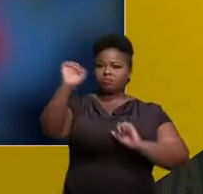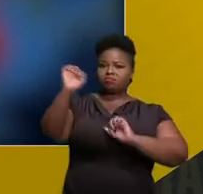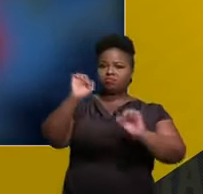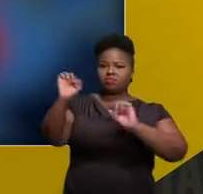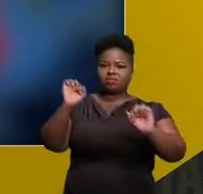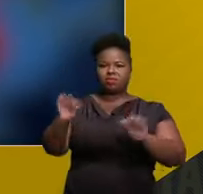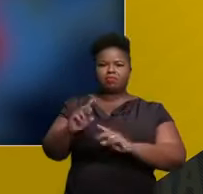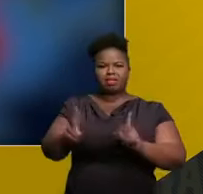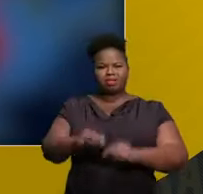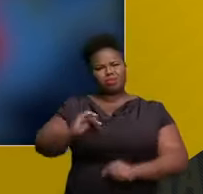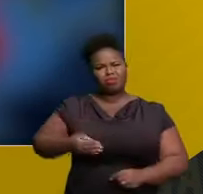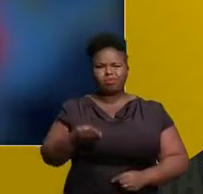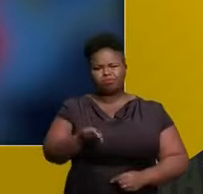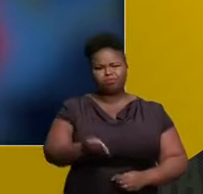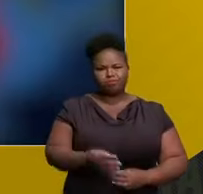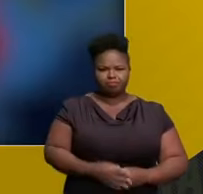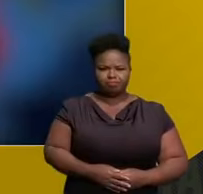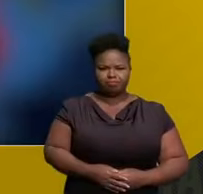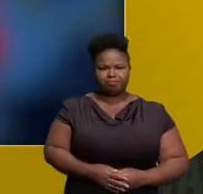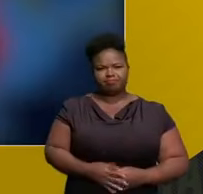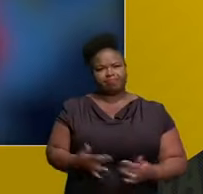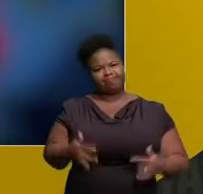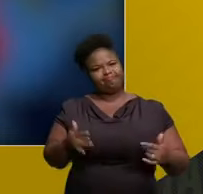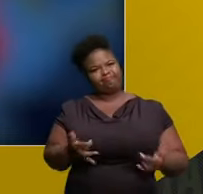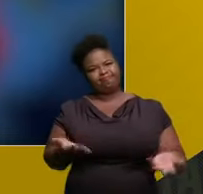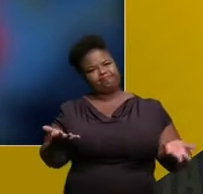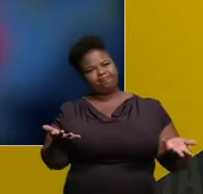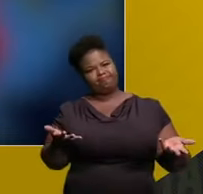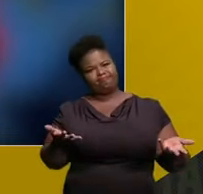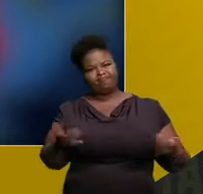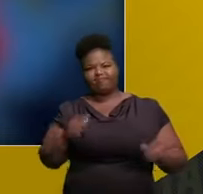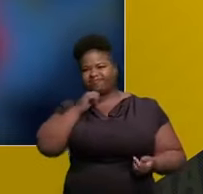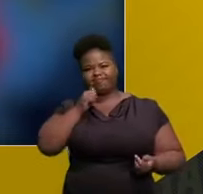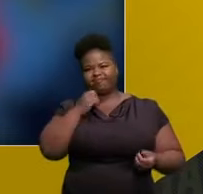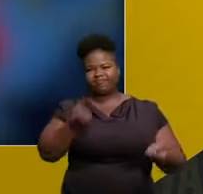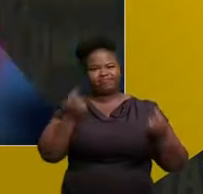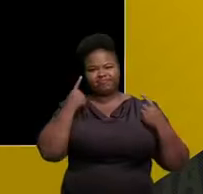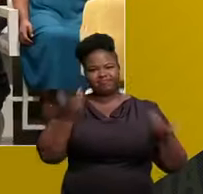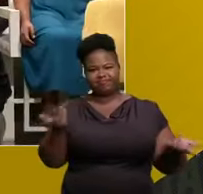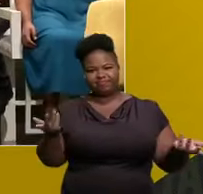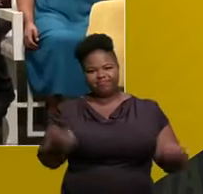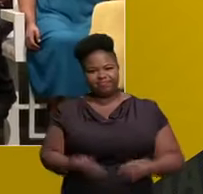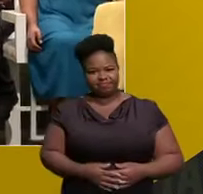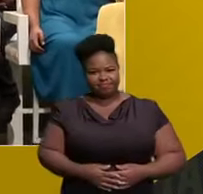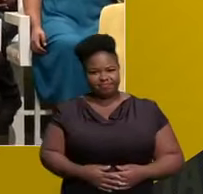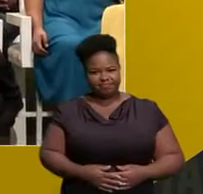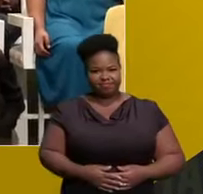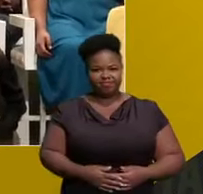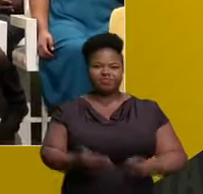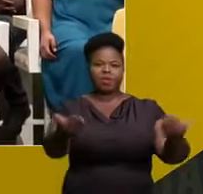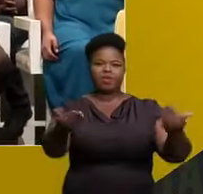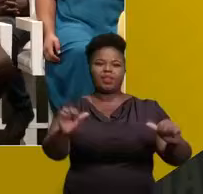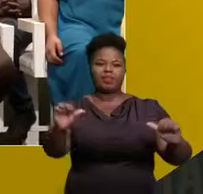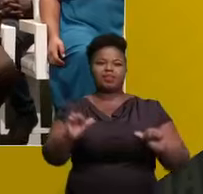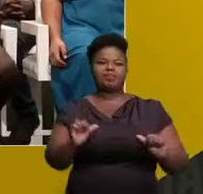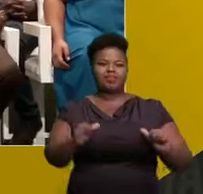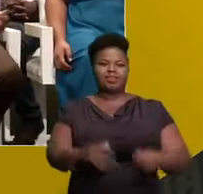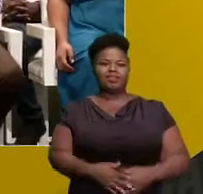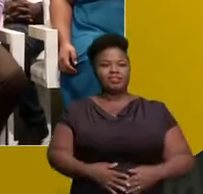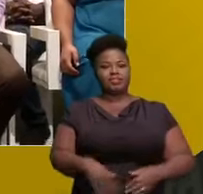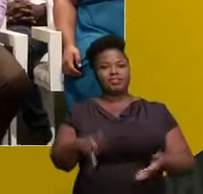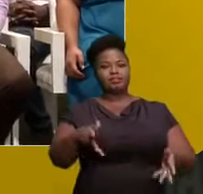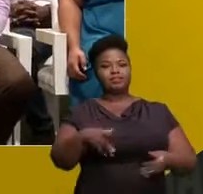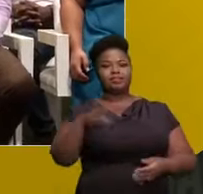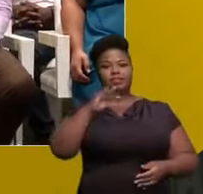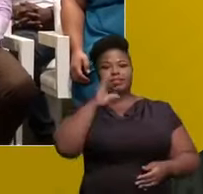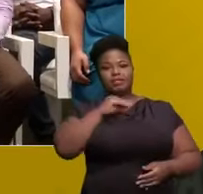women when they aren't women. You know, it's like, that doesn't make any sense, you know. Welcome back, Esilibona Luna. Daily